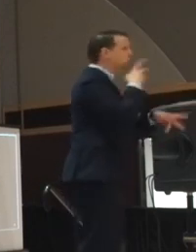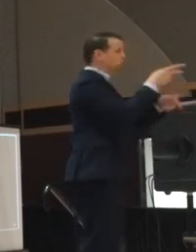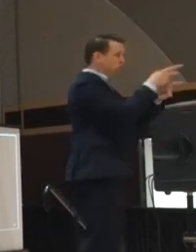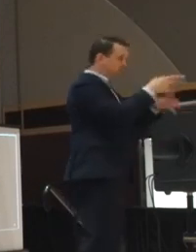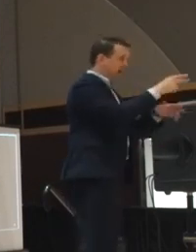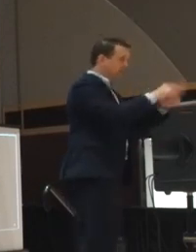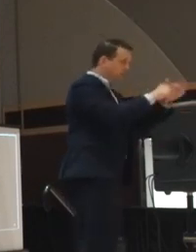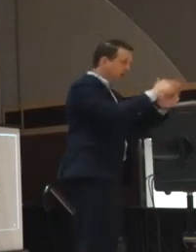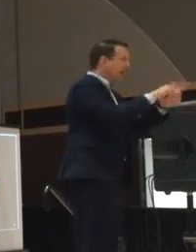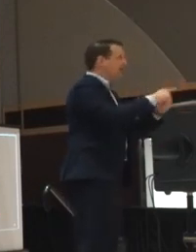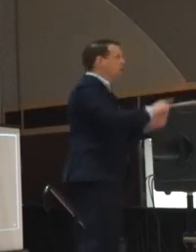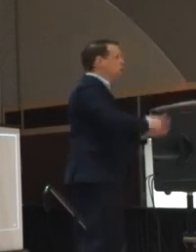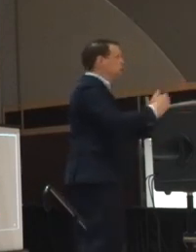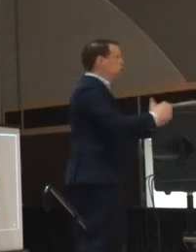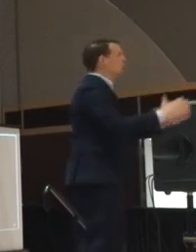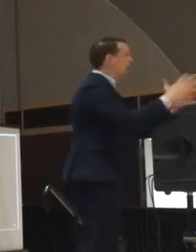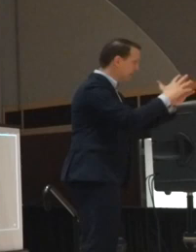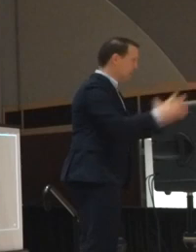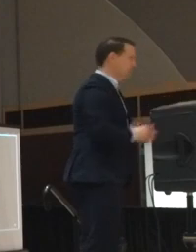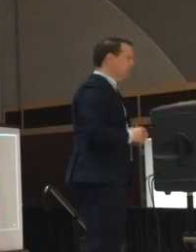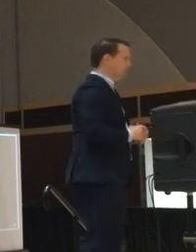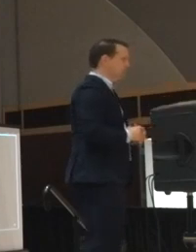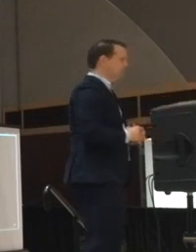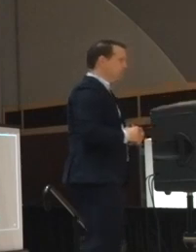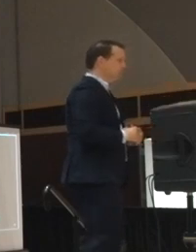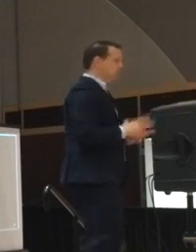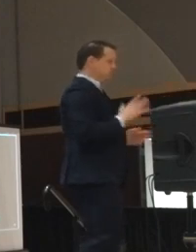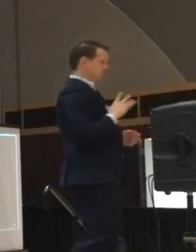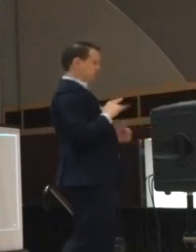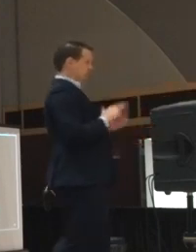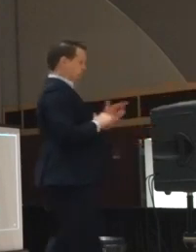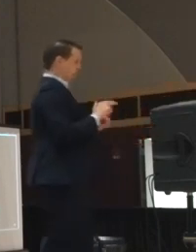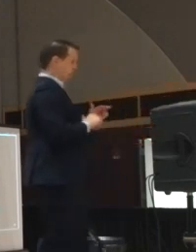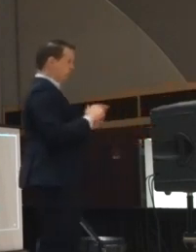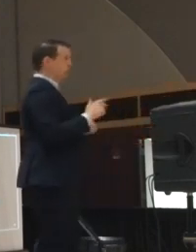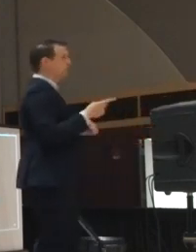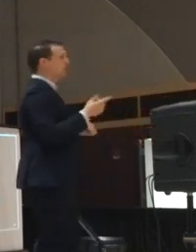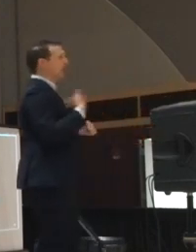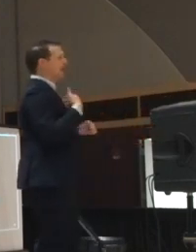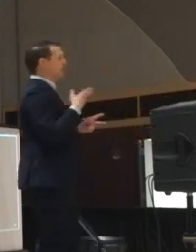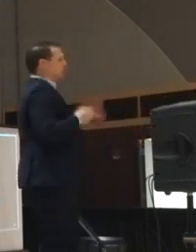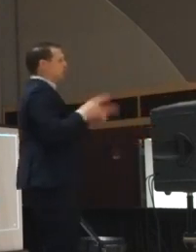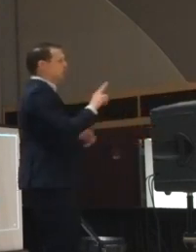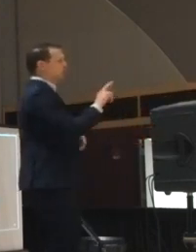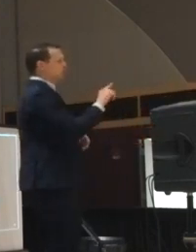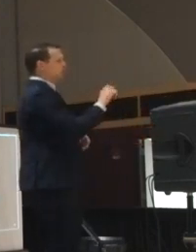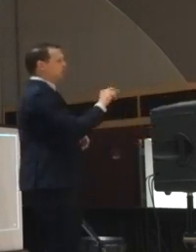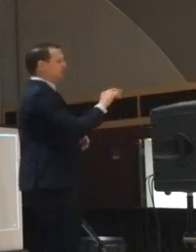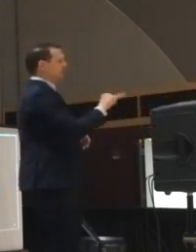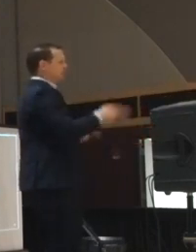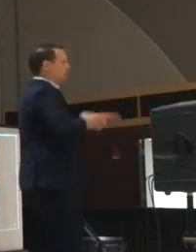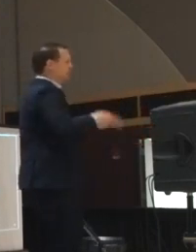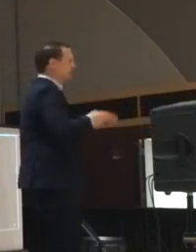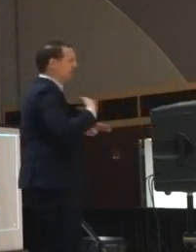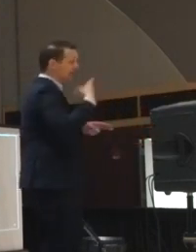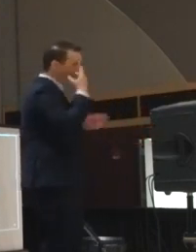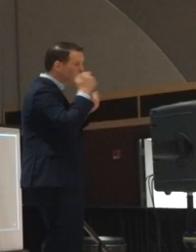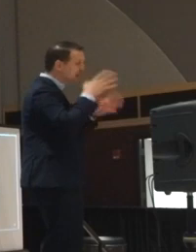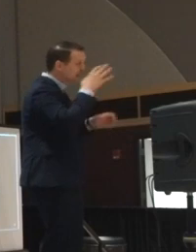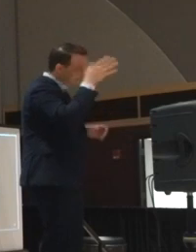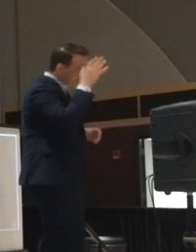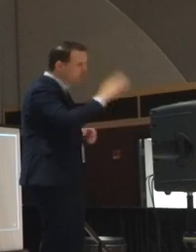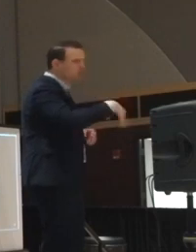construction and start it up. Now the thing about construction, there's an urgency here. I'm seeing too many parents